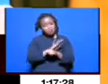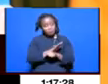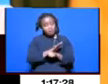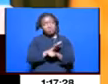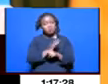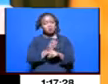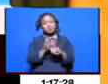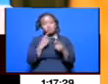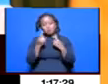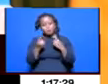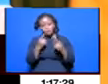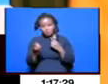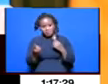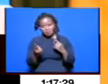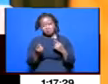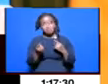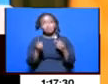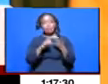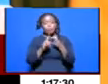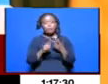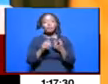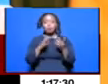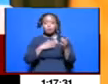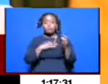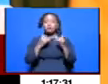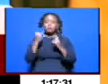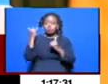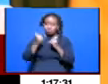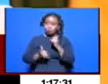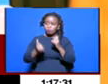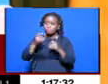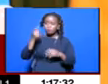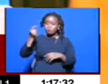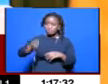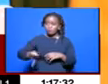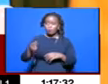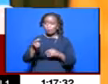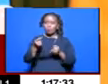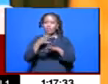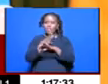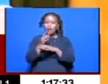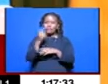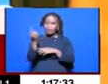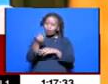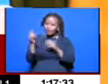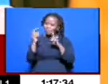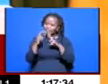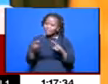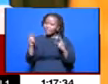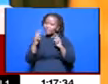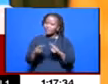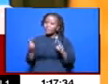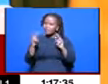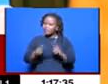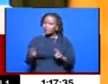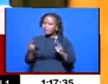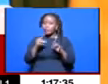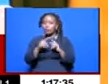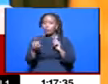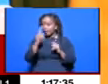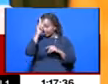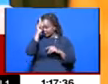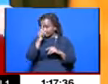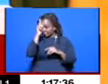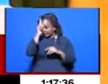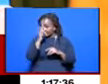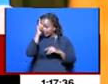speaking. I have come to the conclusion, after not just a soul searching, but serious